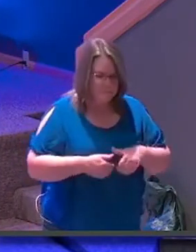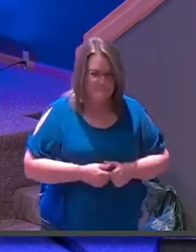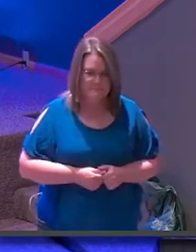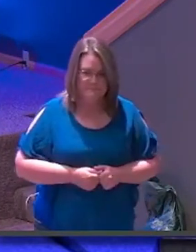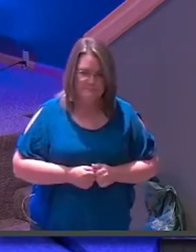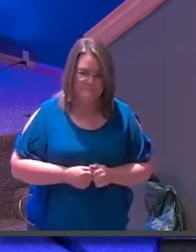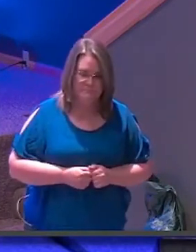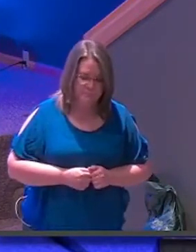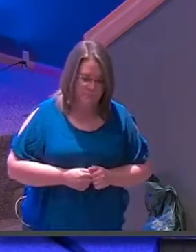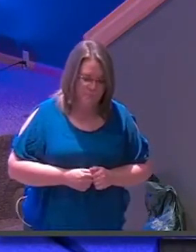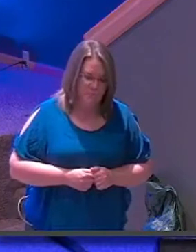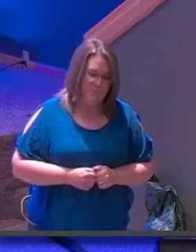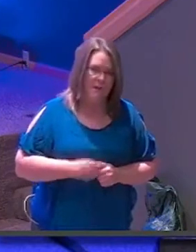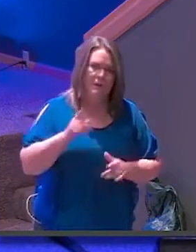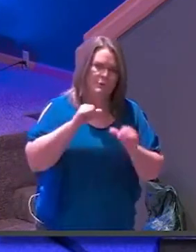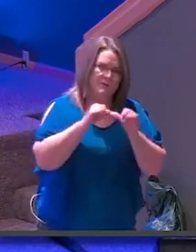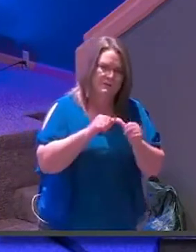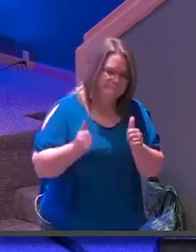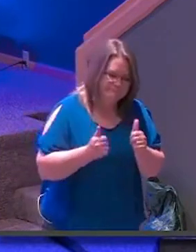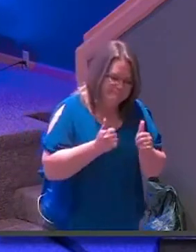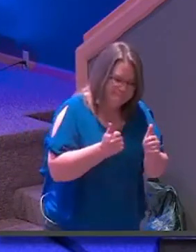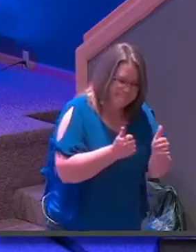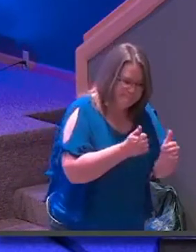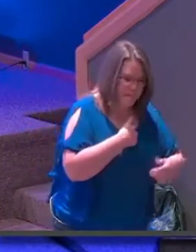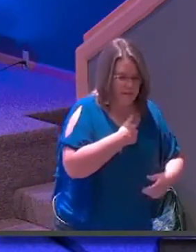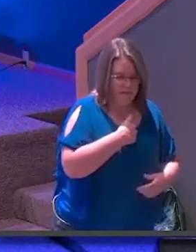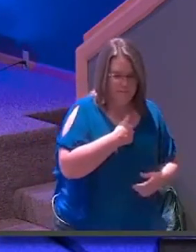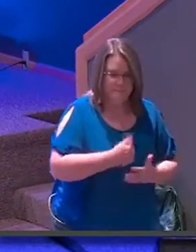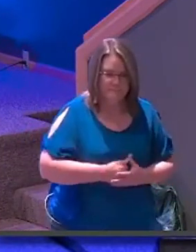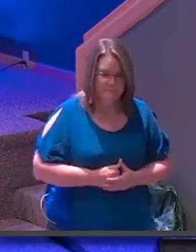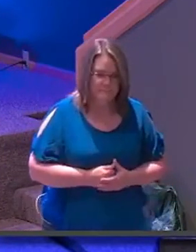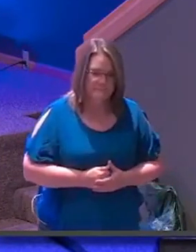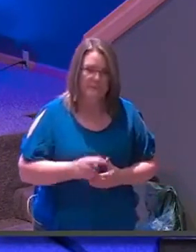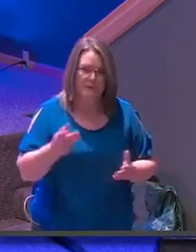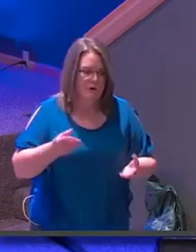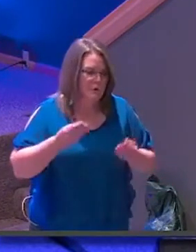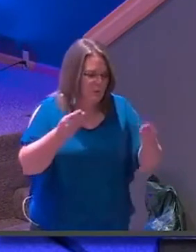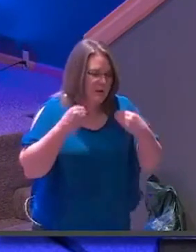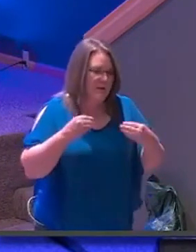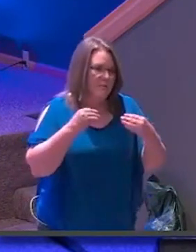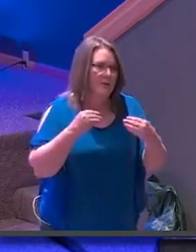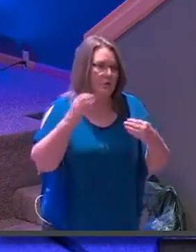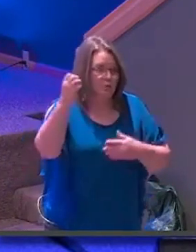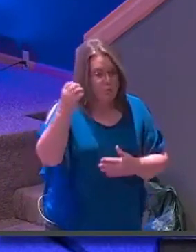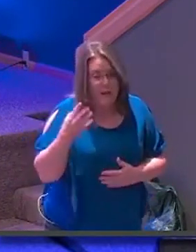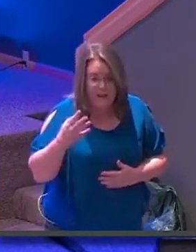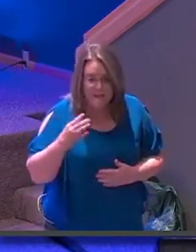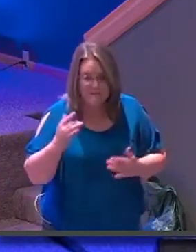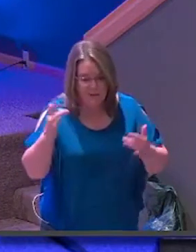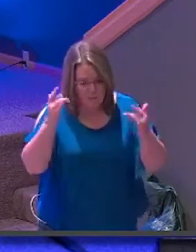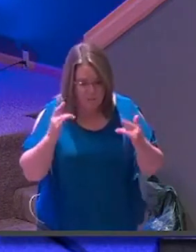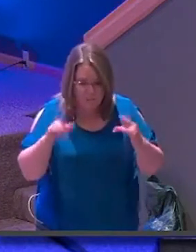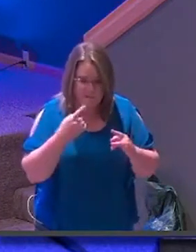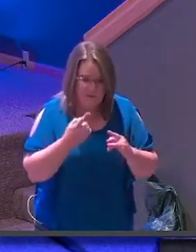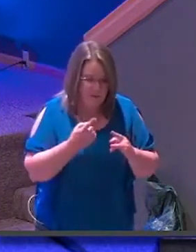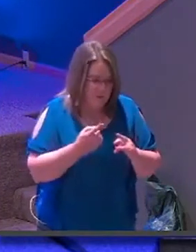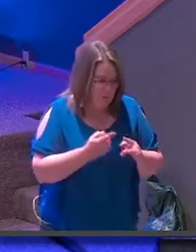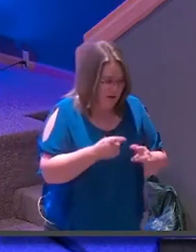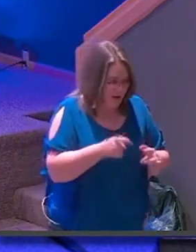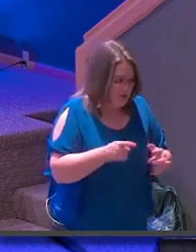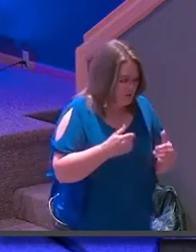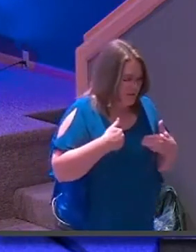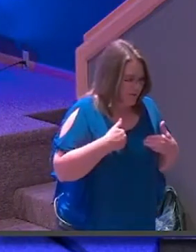You kept after me. You chased me. You gave me grace and mercy when I deserved judgment and